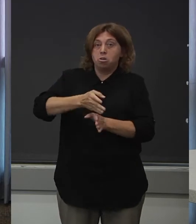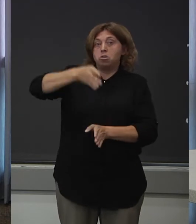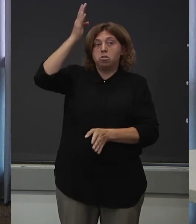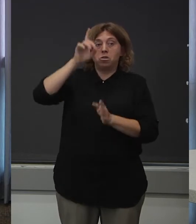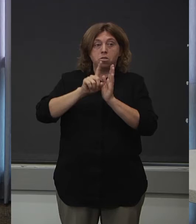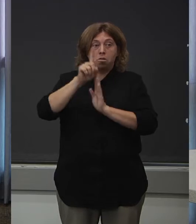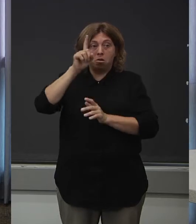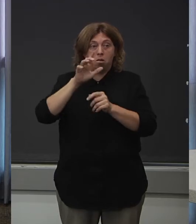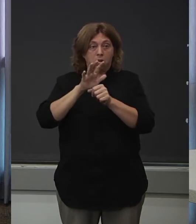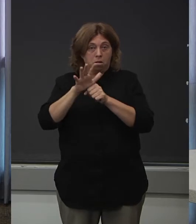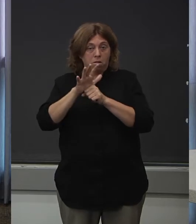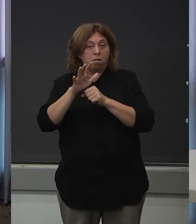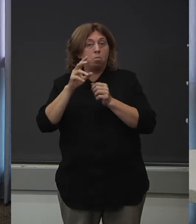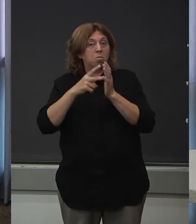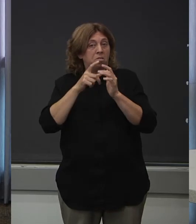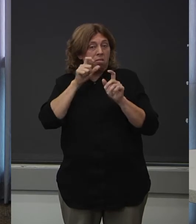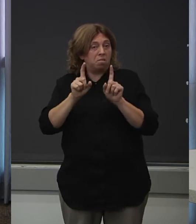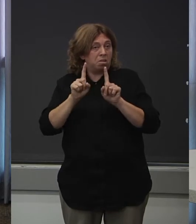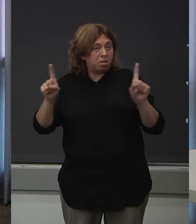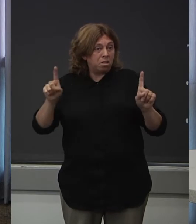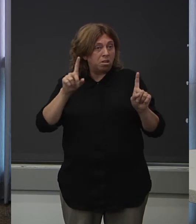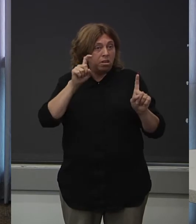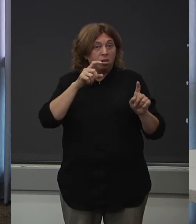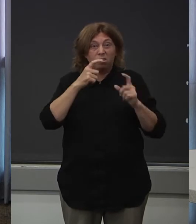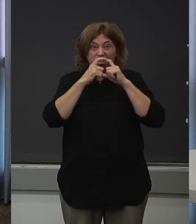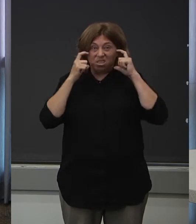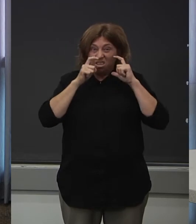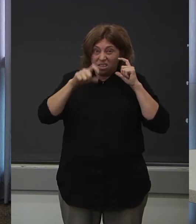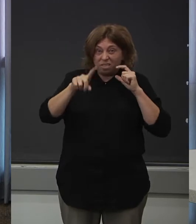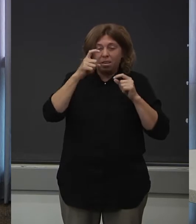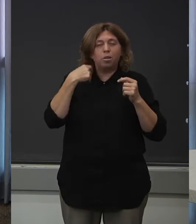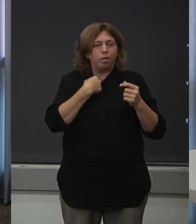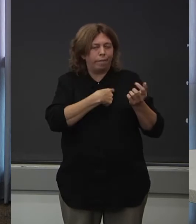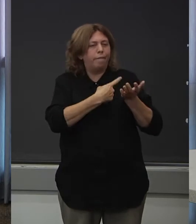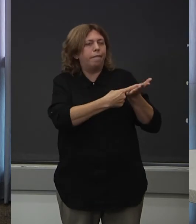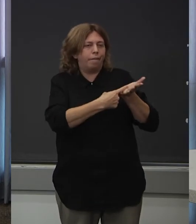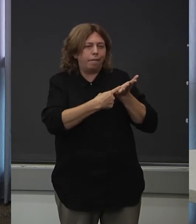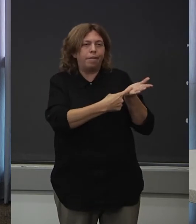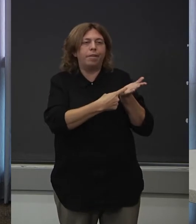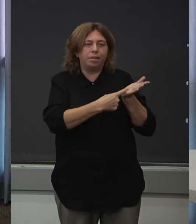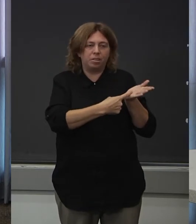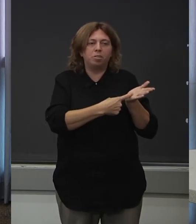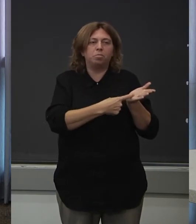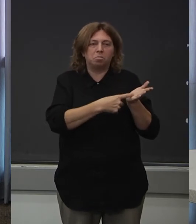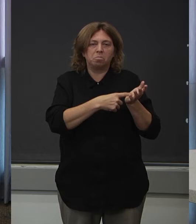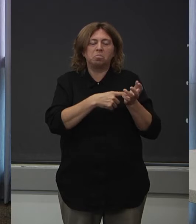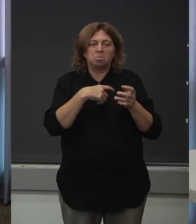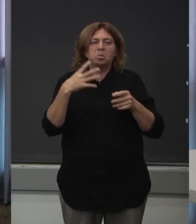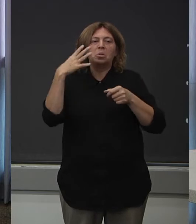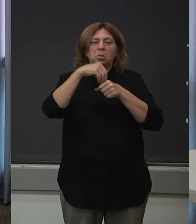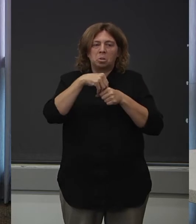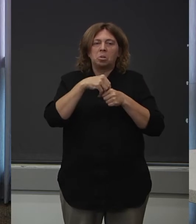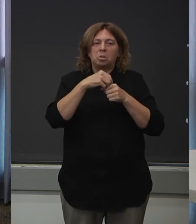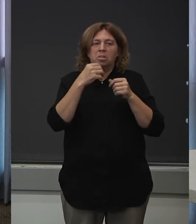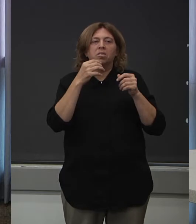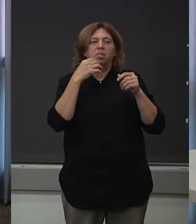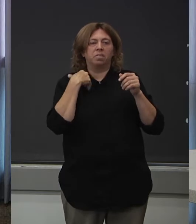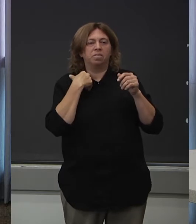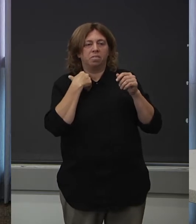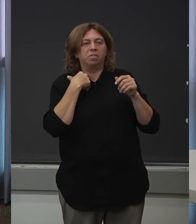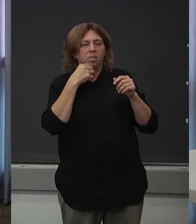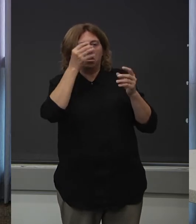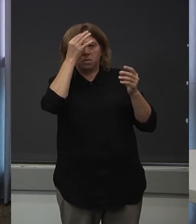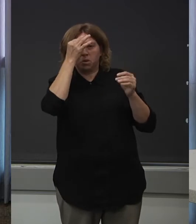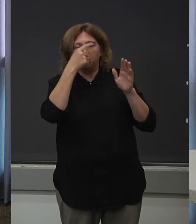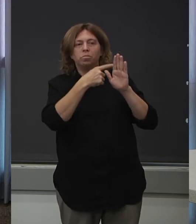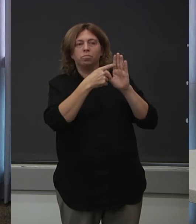and to substitute for the facial coverings. We actually put some language in our draft rule that tries to navigate that issue, and this